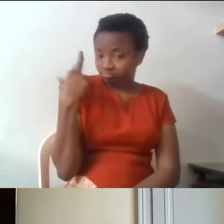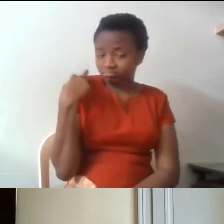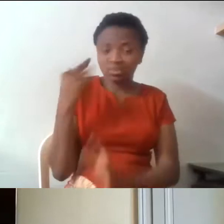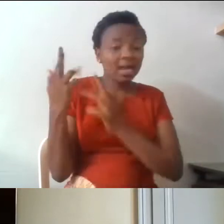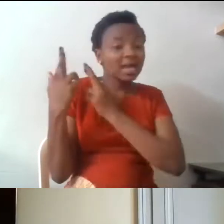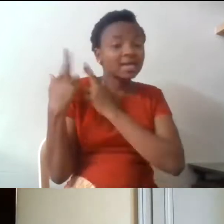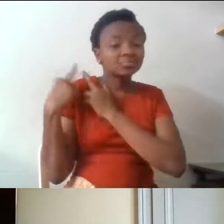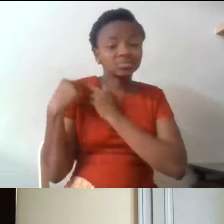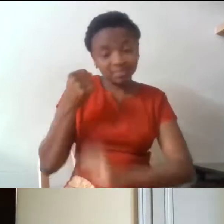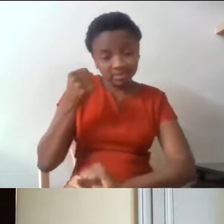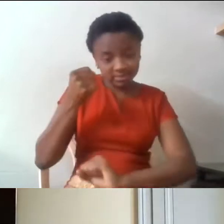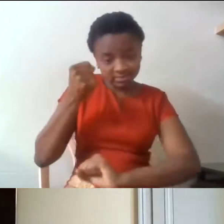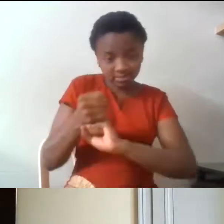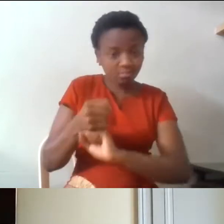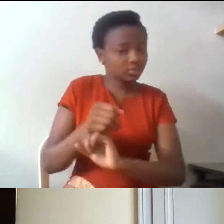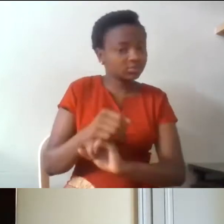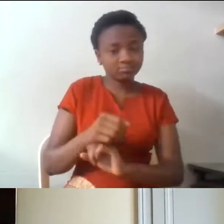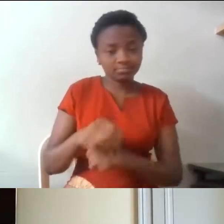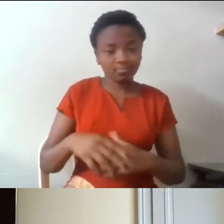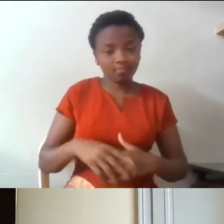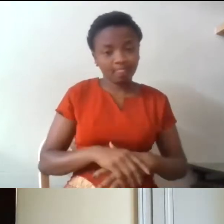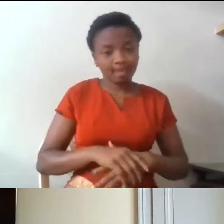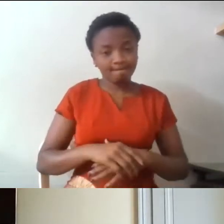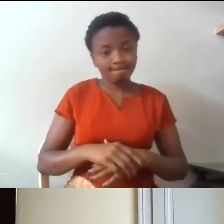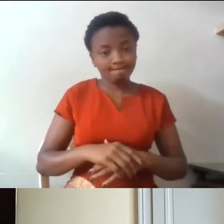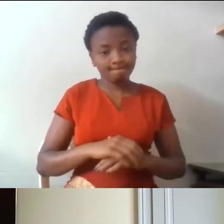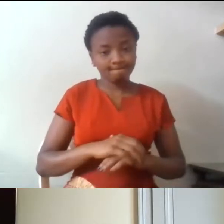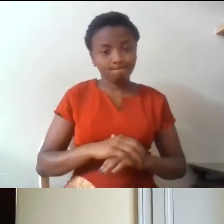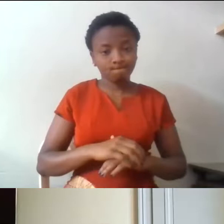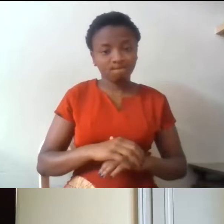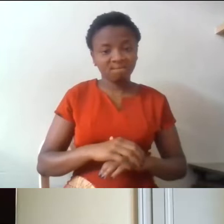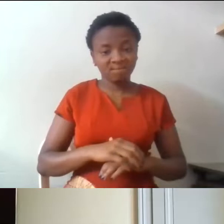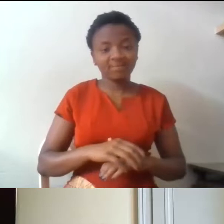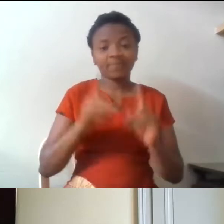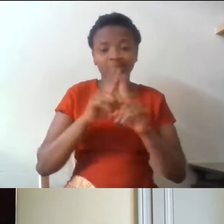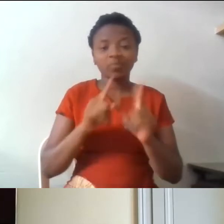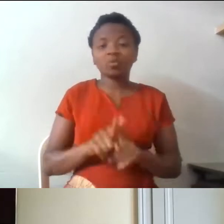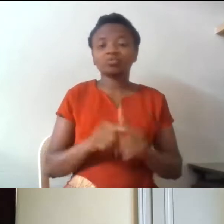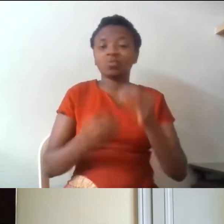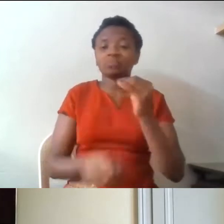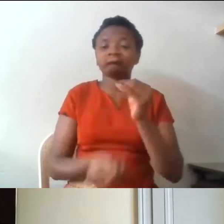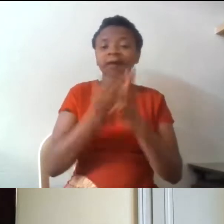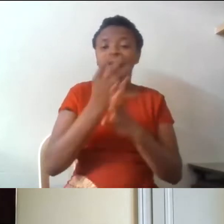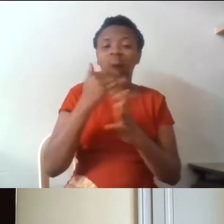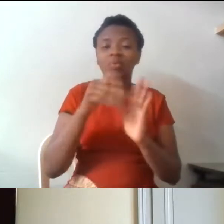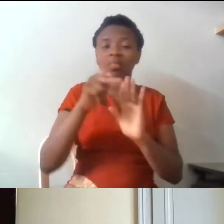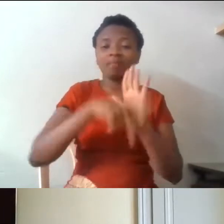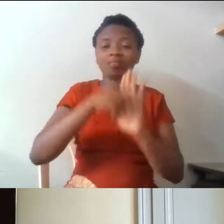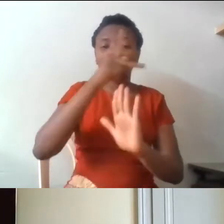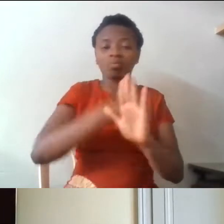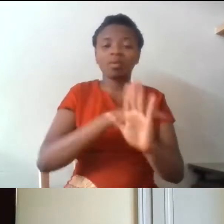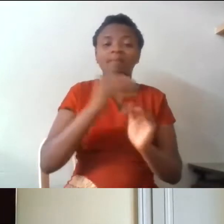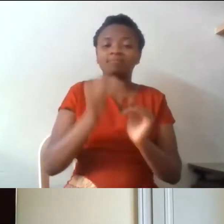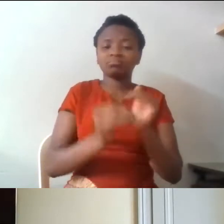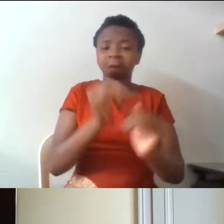partnership. The second is co-producing programs, materials, campaigns, and so on. And this